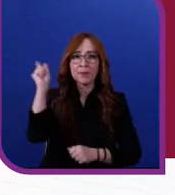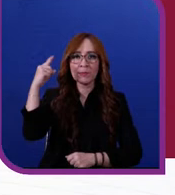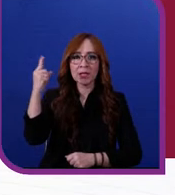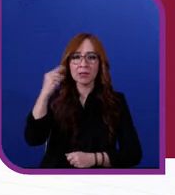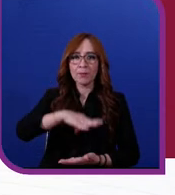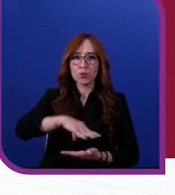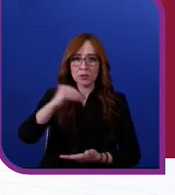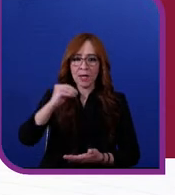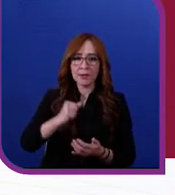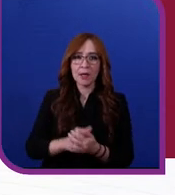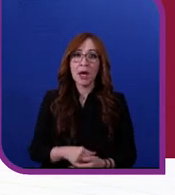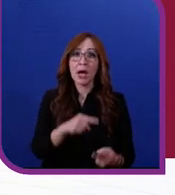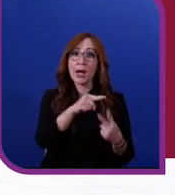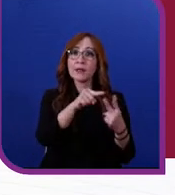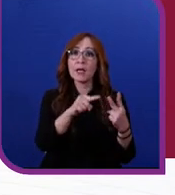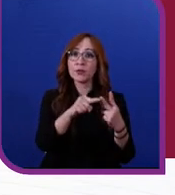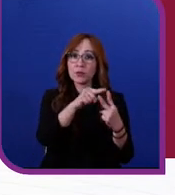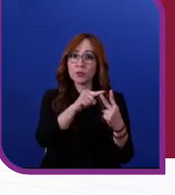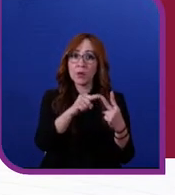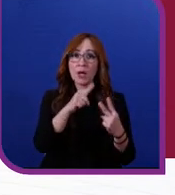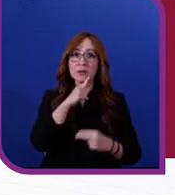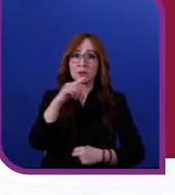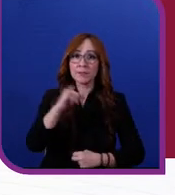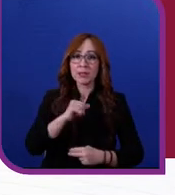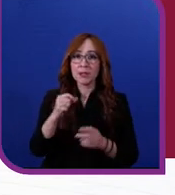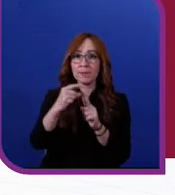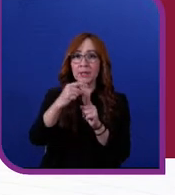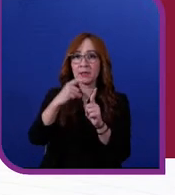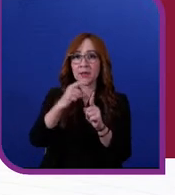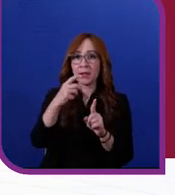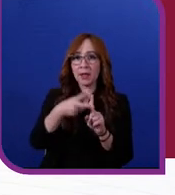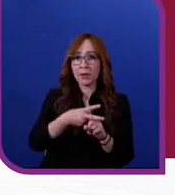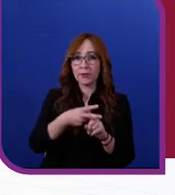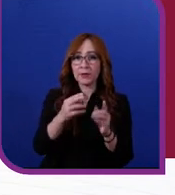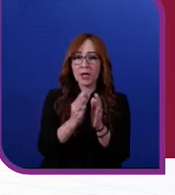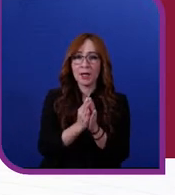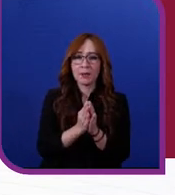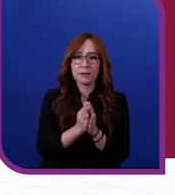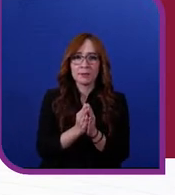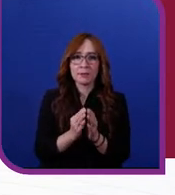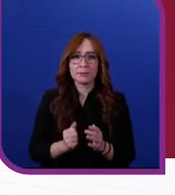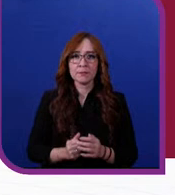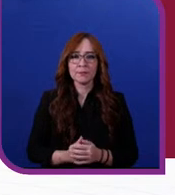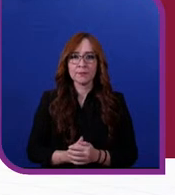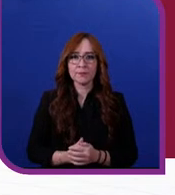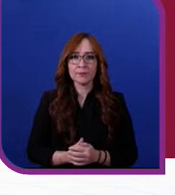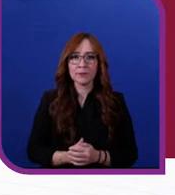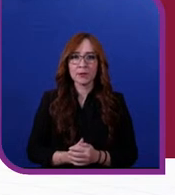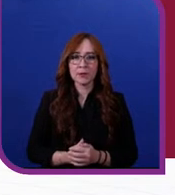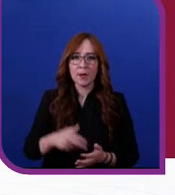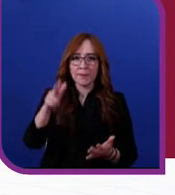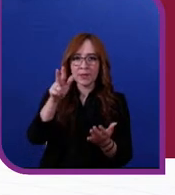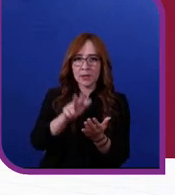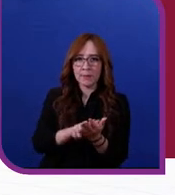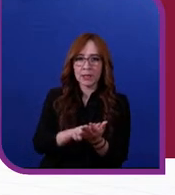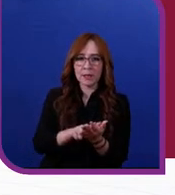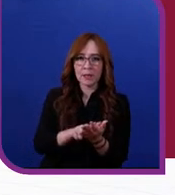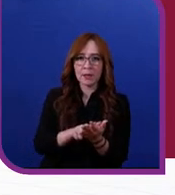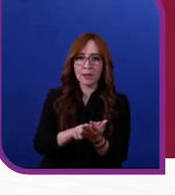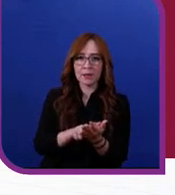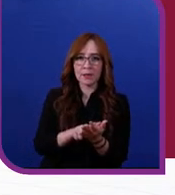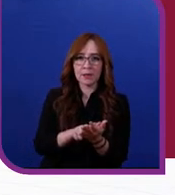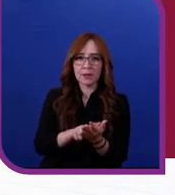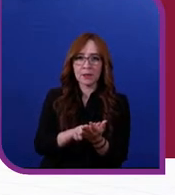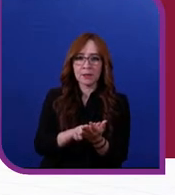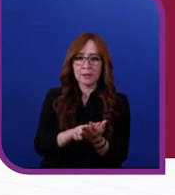PDF enak seger anti provision is something that the beach kloroform ndx So what I'm trying to explain the